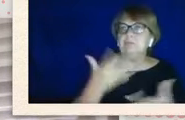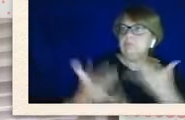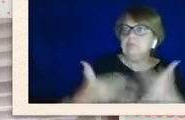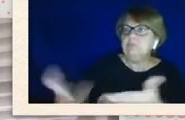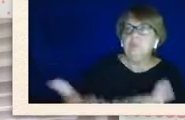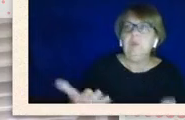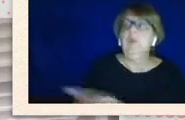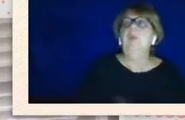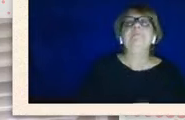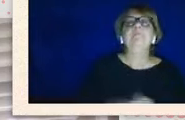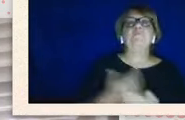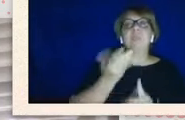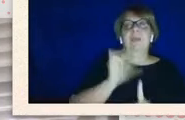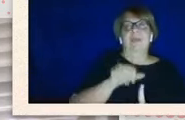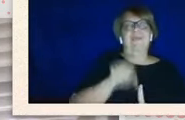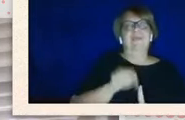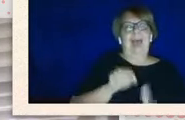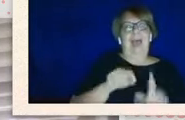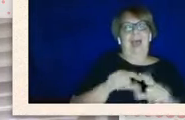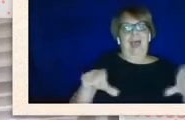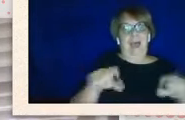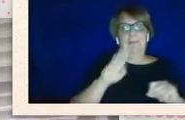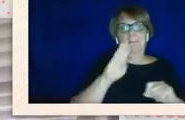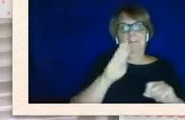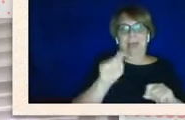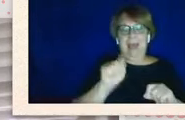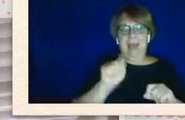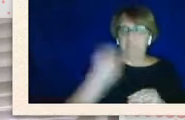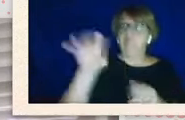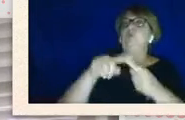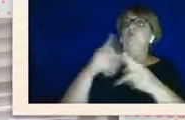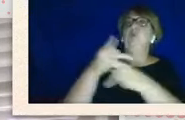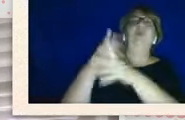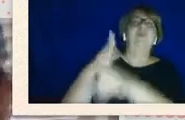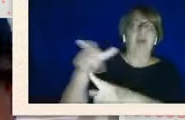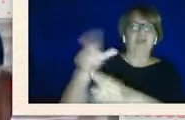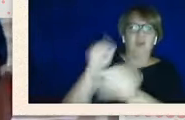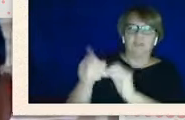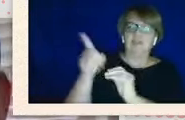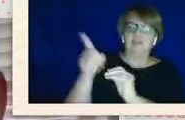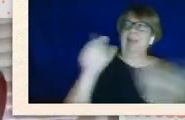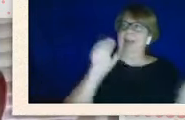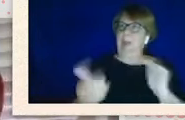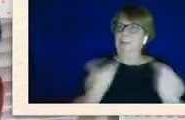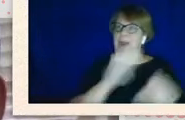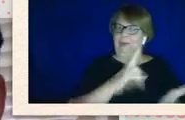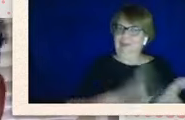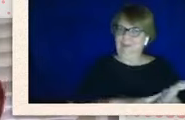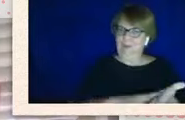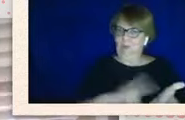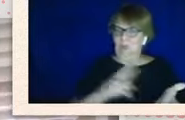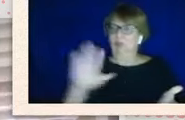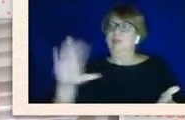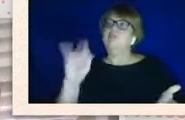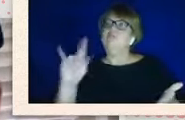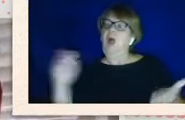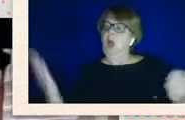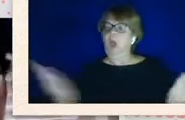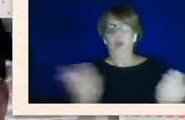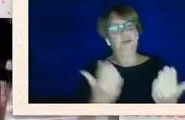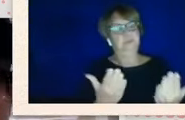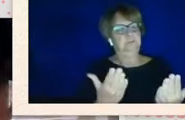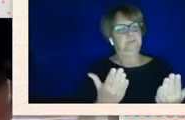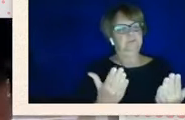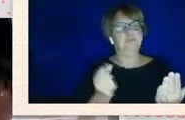that that ballot goes to your supervisor's office, and they compare your signature with the signature that's on file. So there's a lot of reason